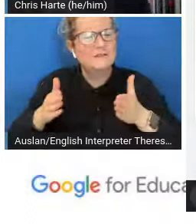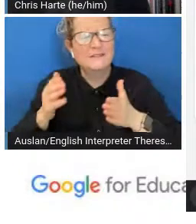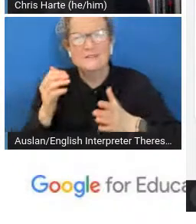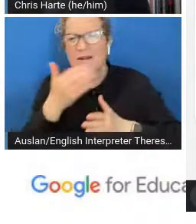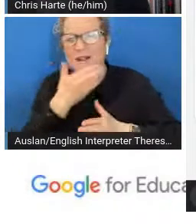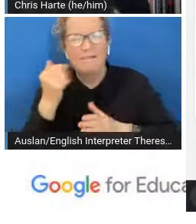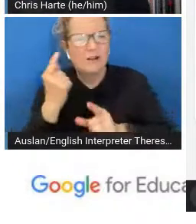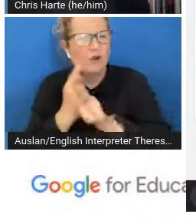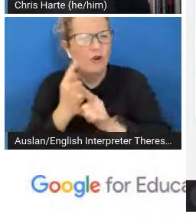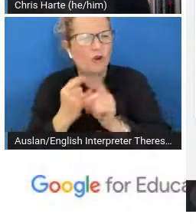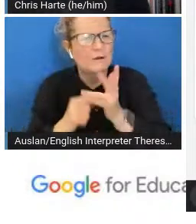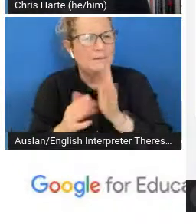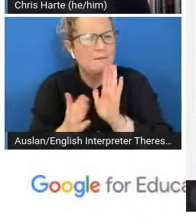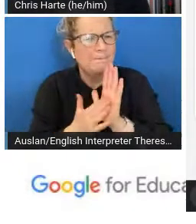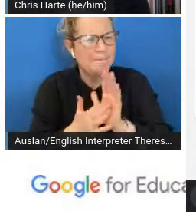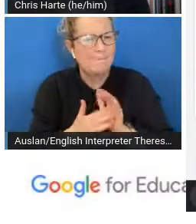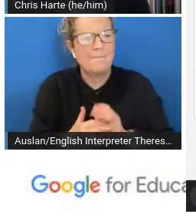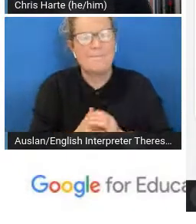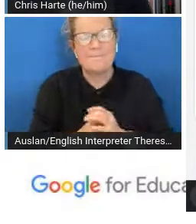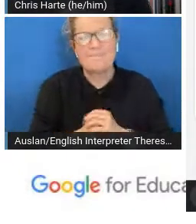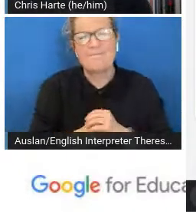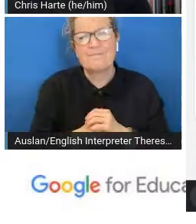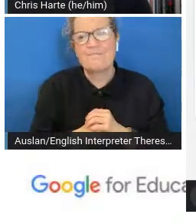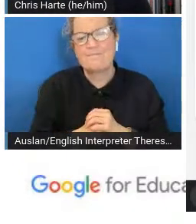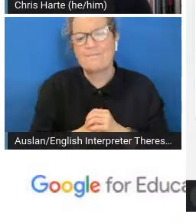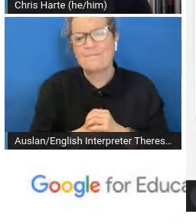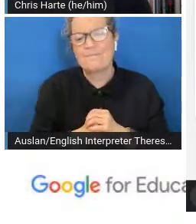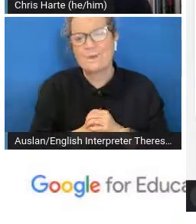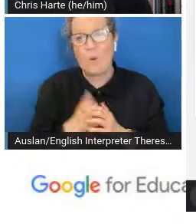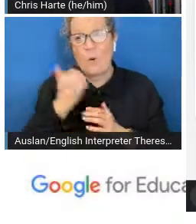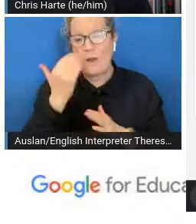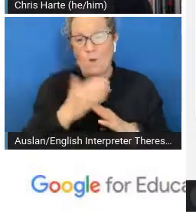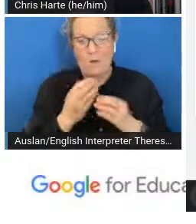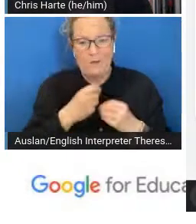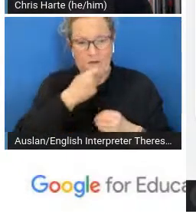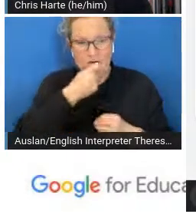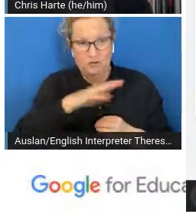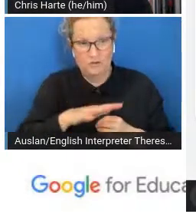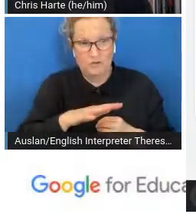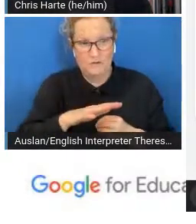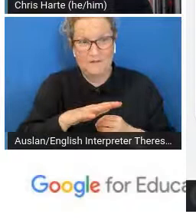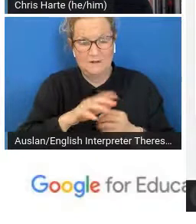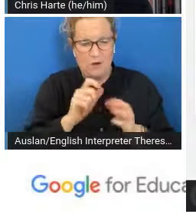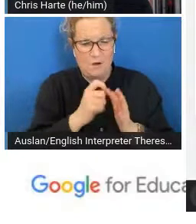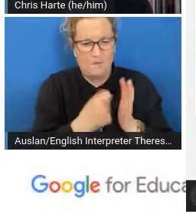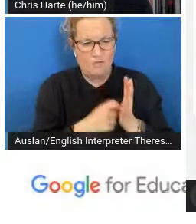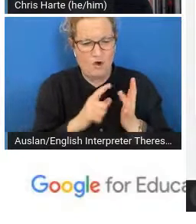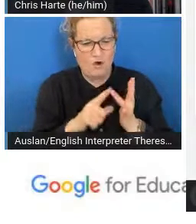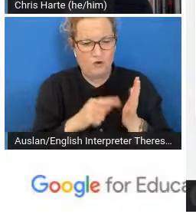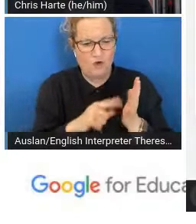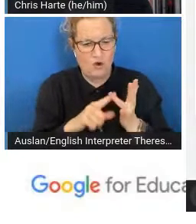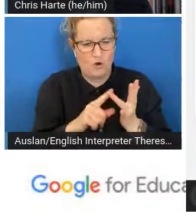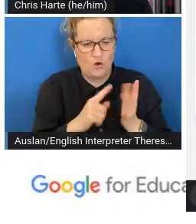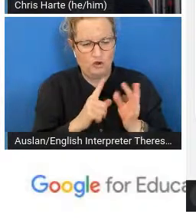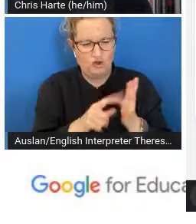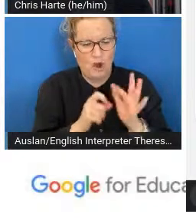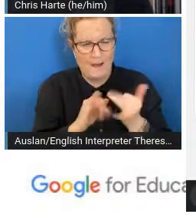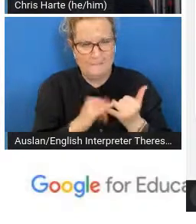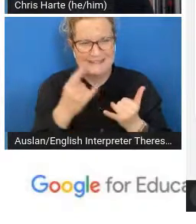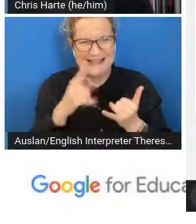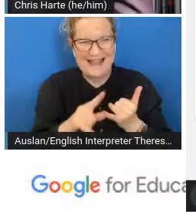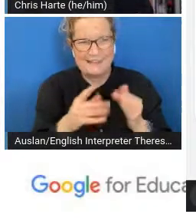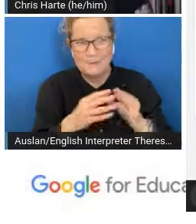I think the other thing which I always talk about when I'm working with kids on prototypes and getting feedback to solutions